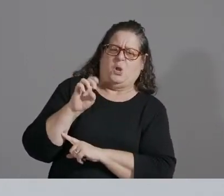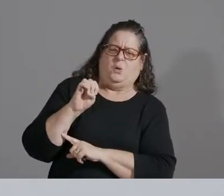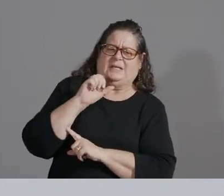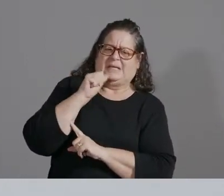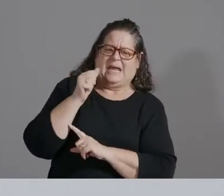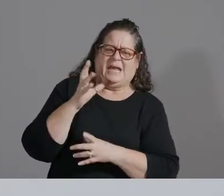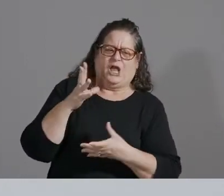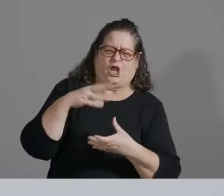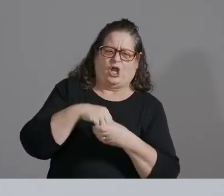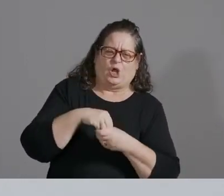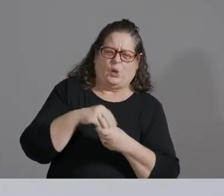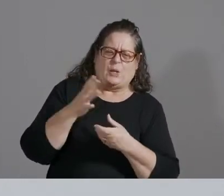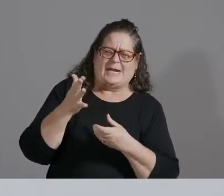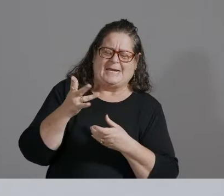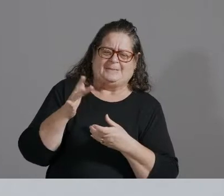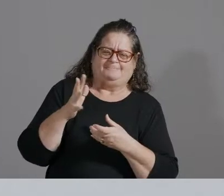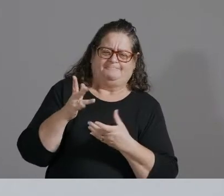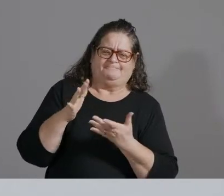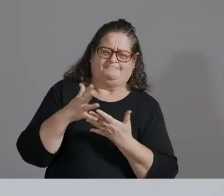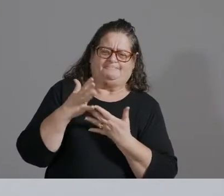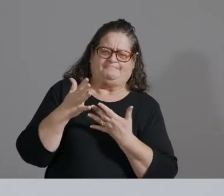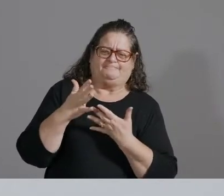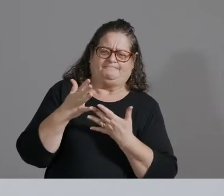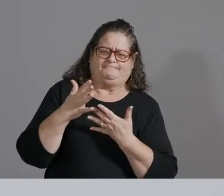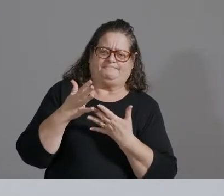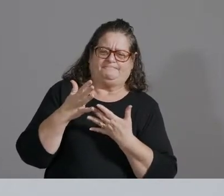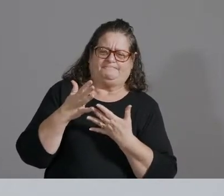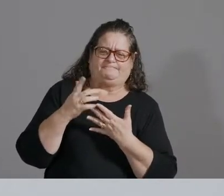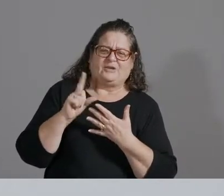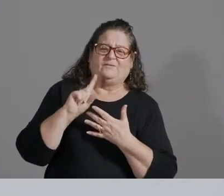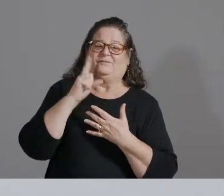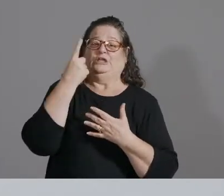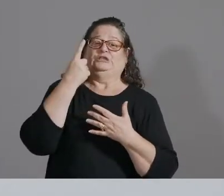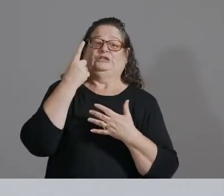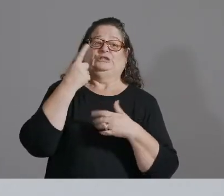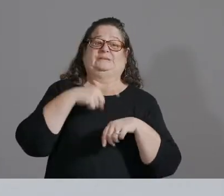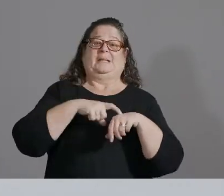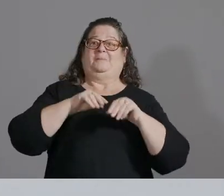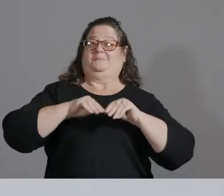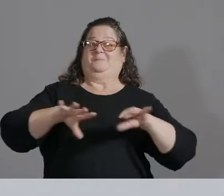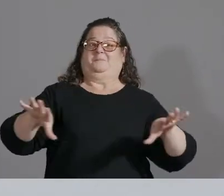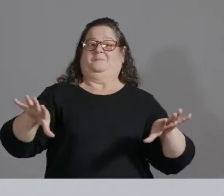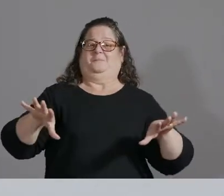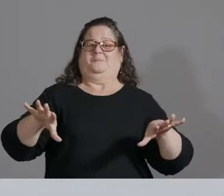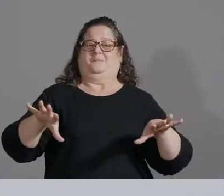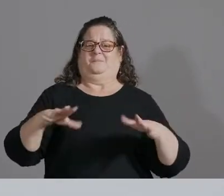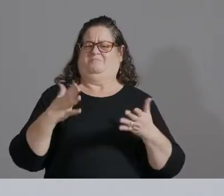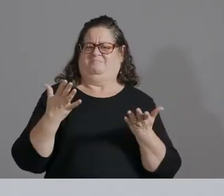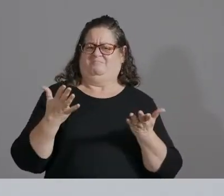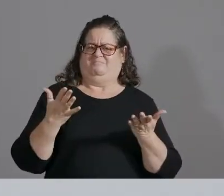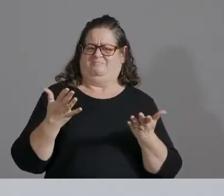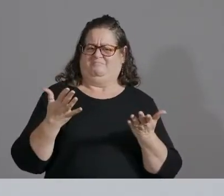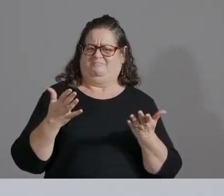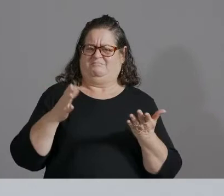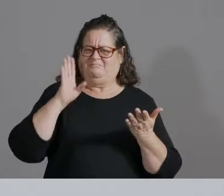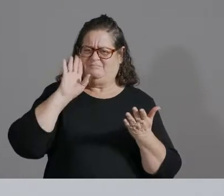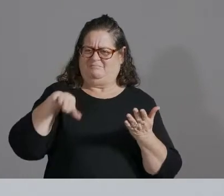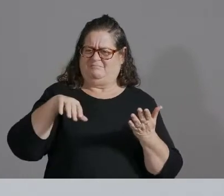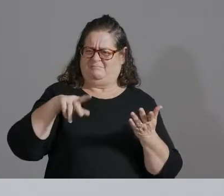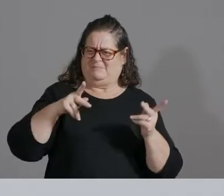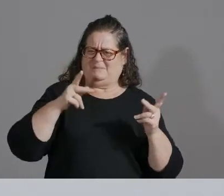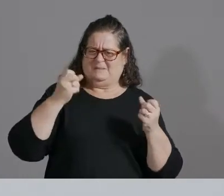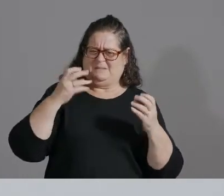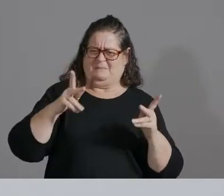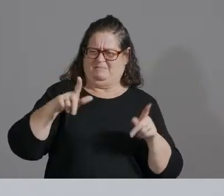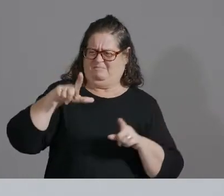original launch of this dashboard this week? I know that's something that people have been questioning leading up to when the vaccine dashboard